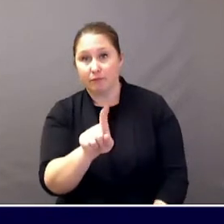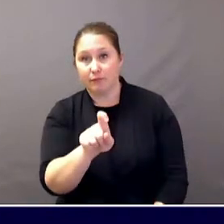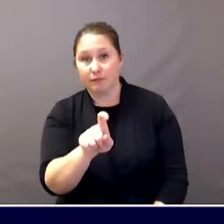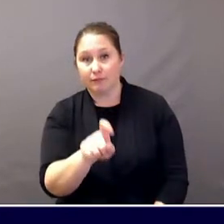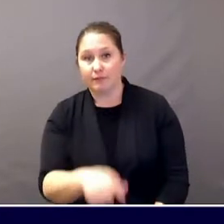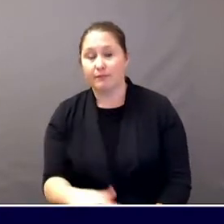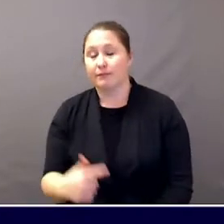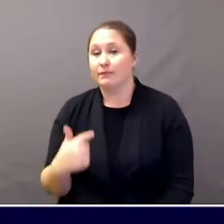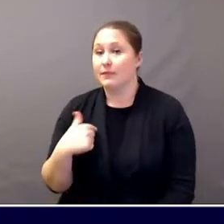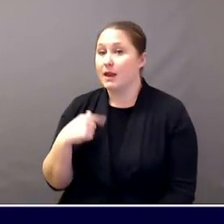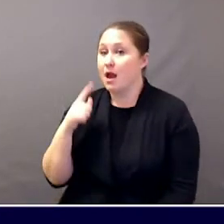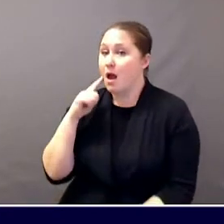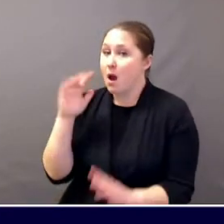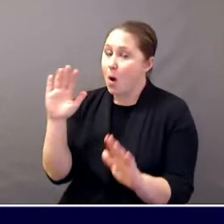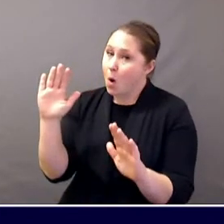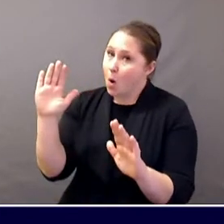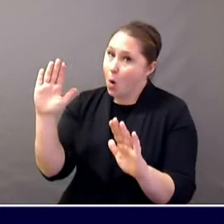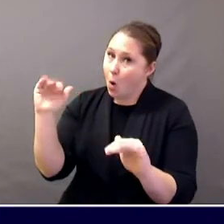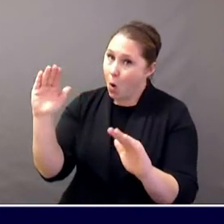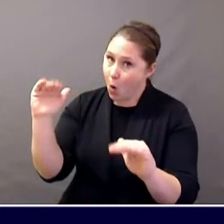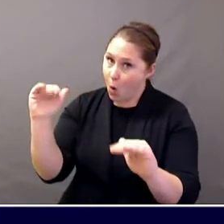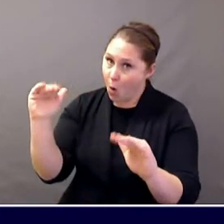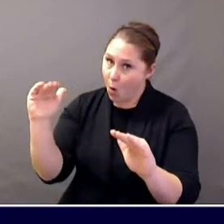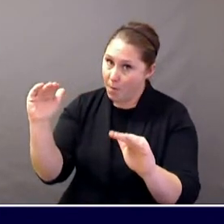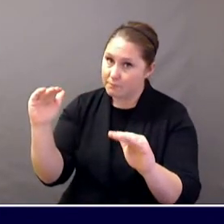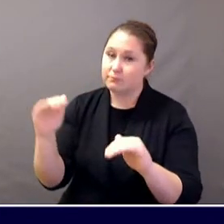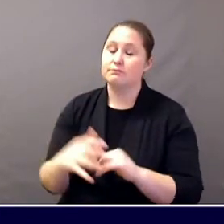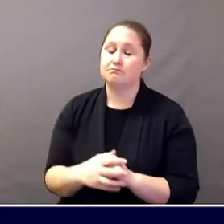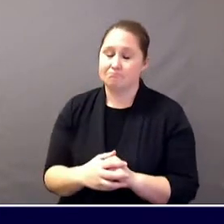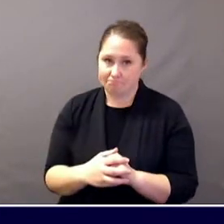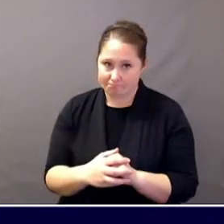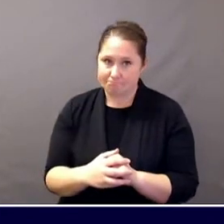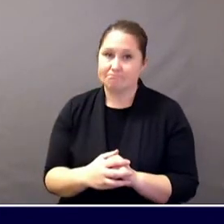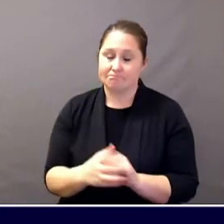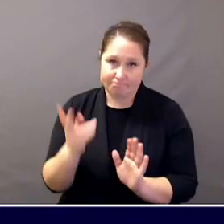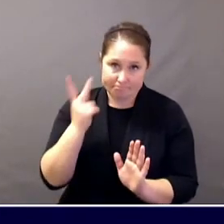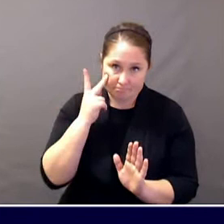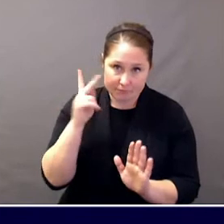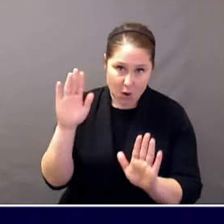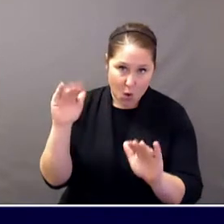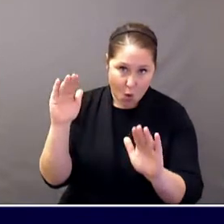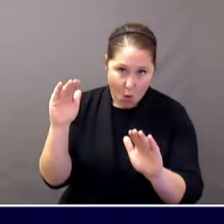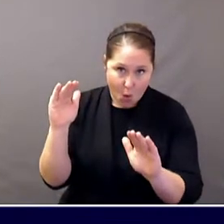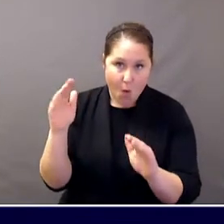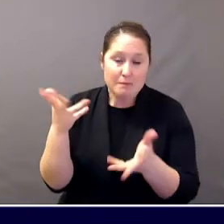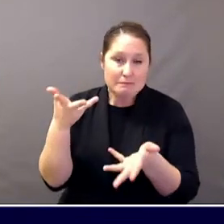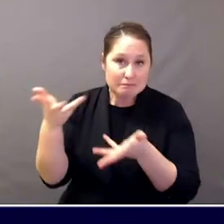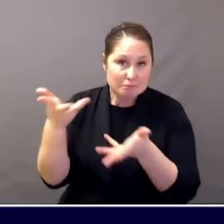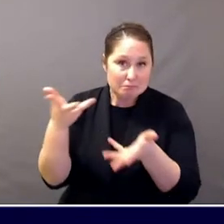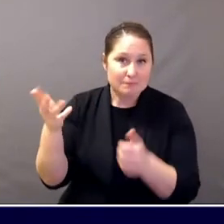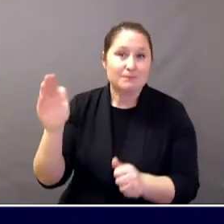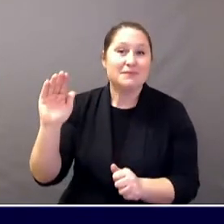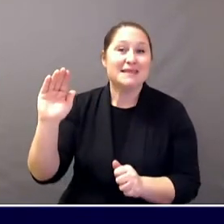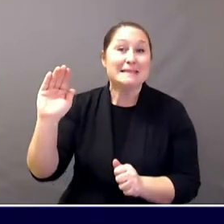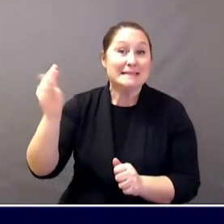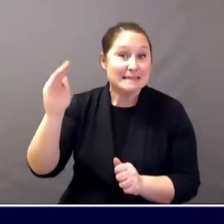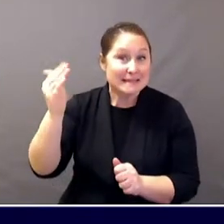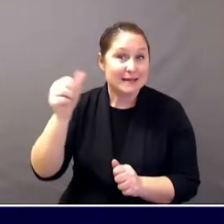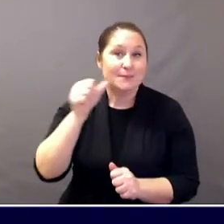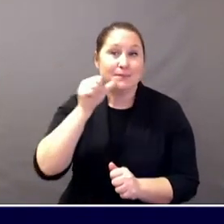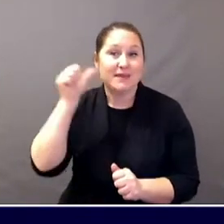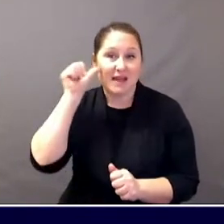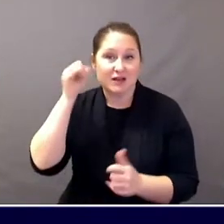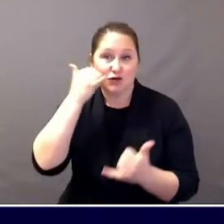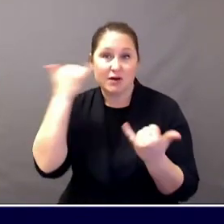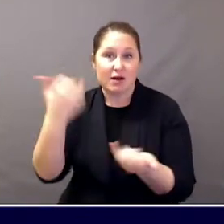We hope so, and I received some confirmation and confidence along those lines yesterday on the